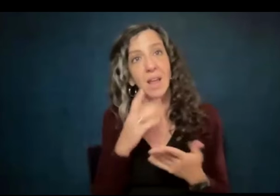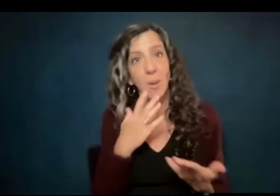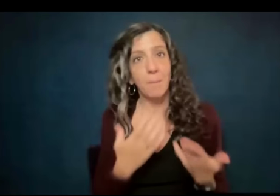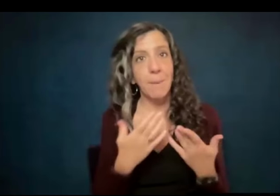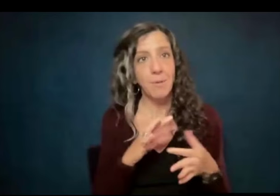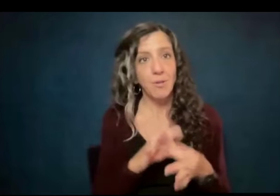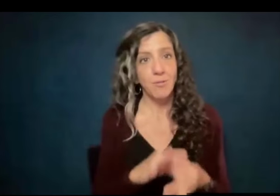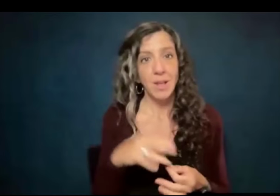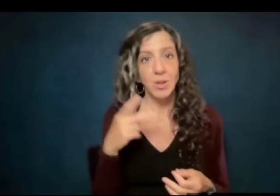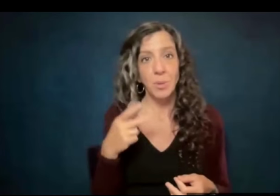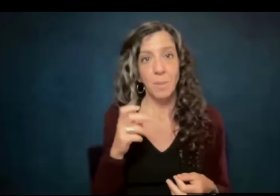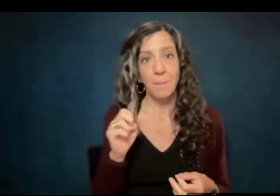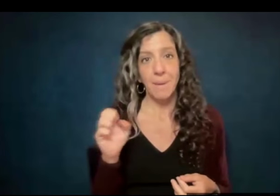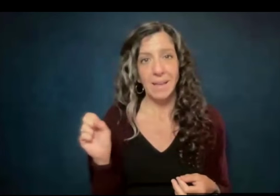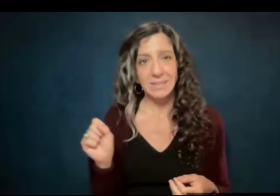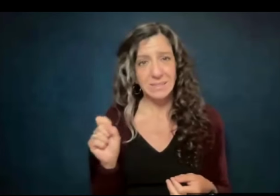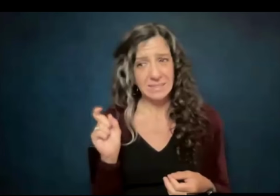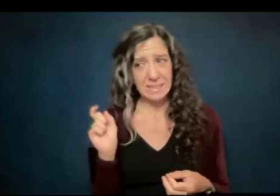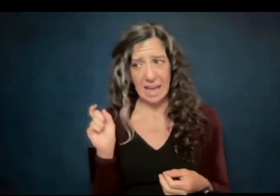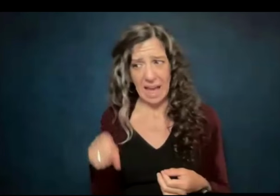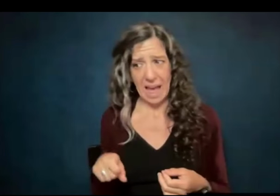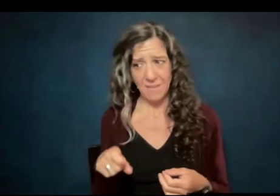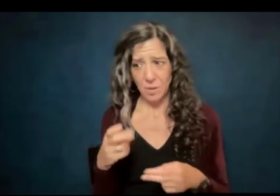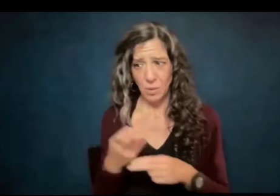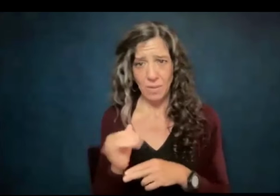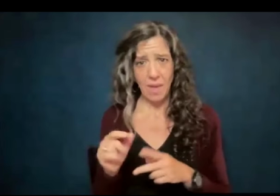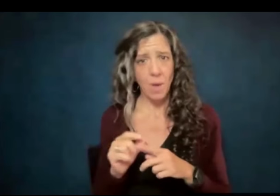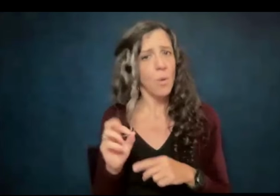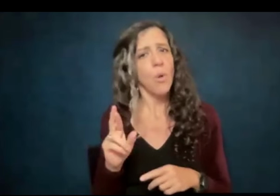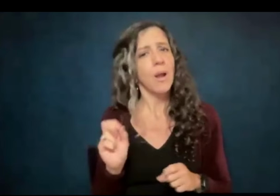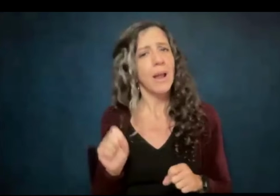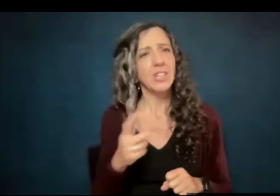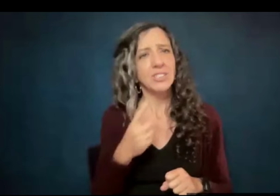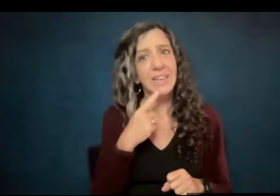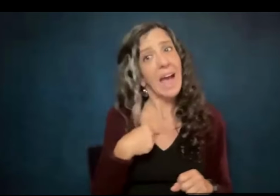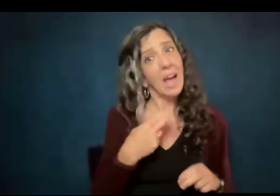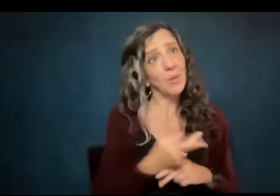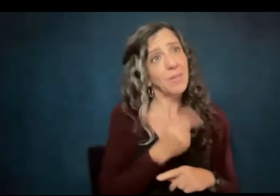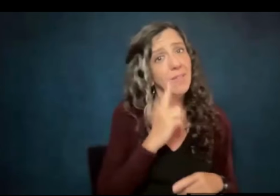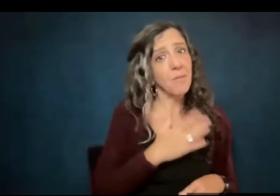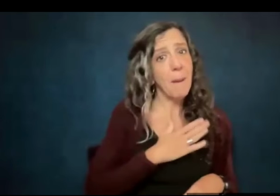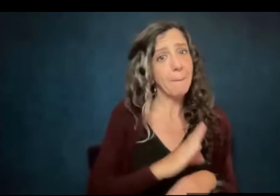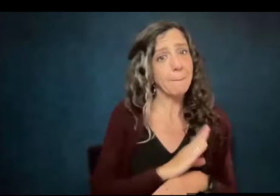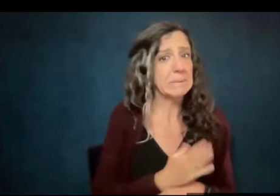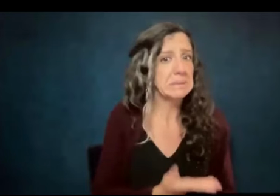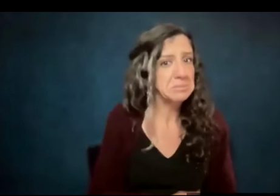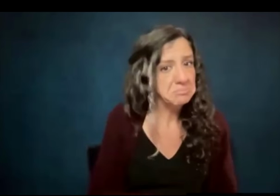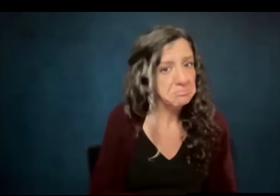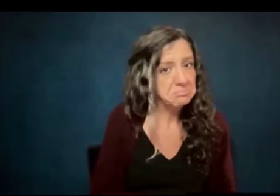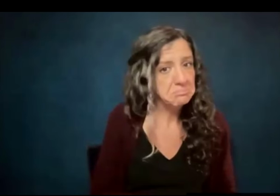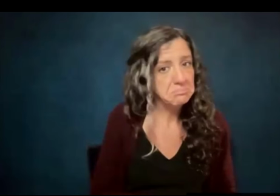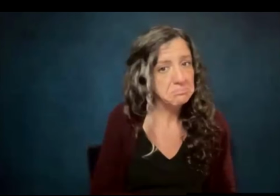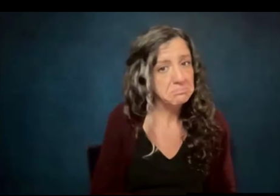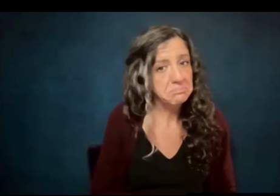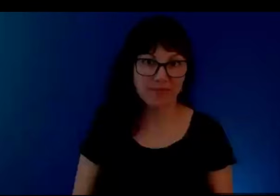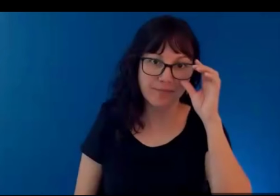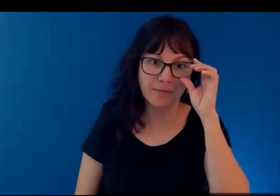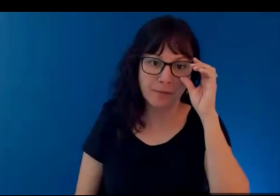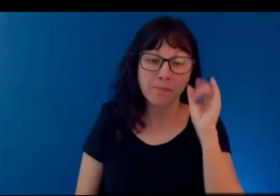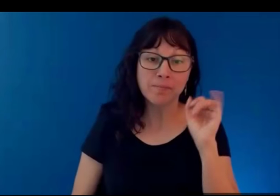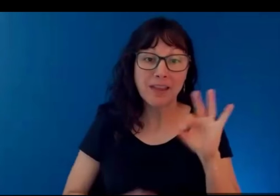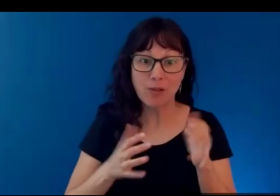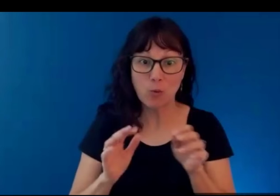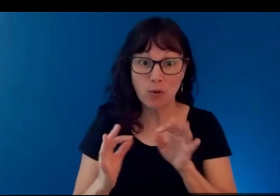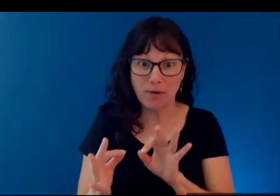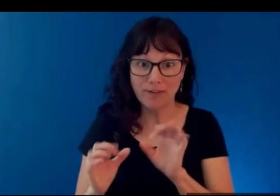do you have to remember that term, or can you just say, I use this for my business? In a perfect world, you can just say, I just